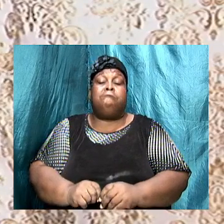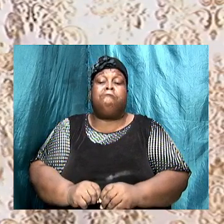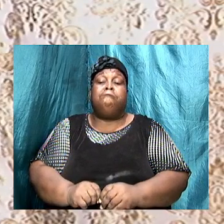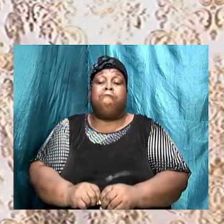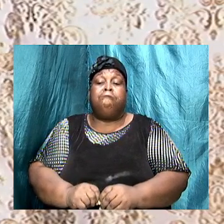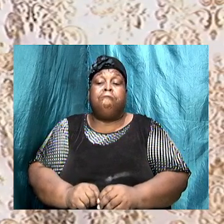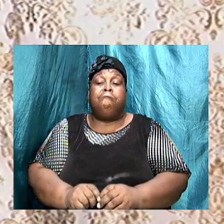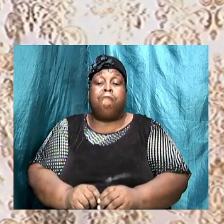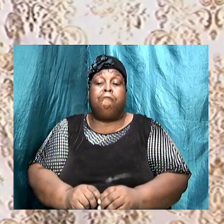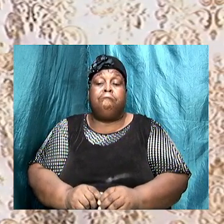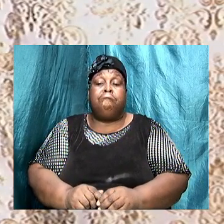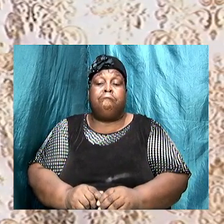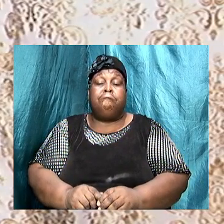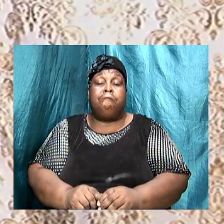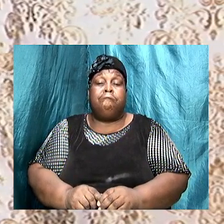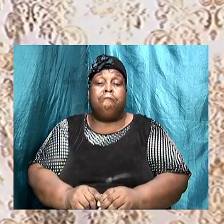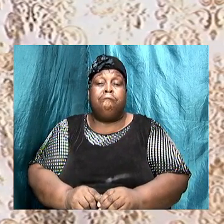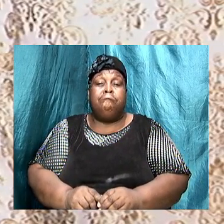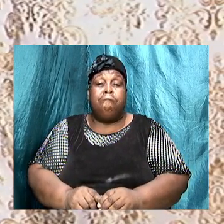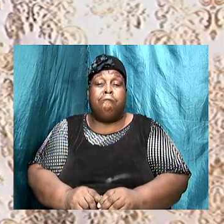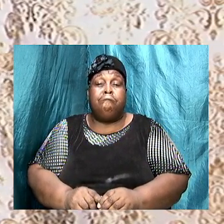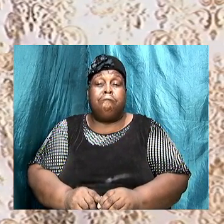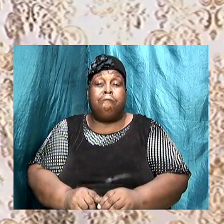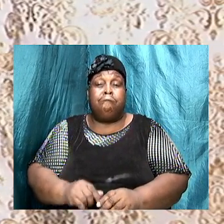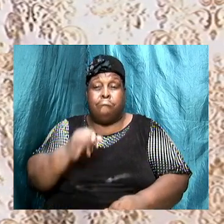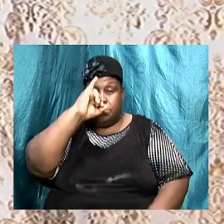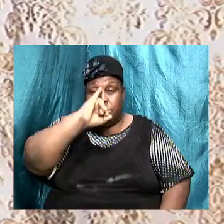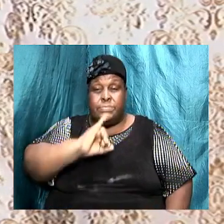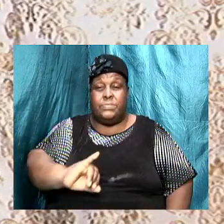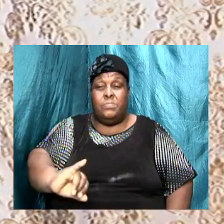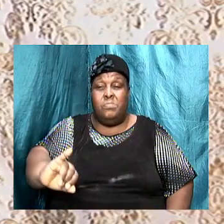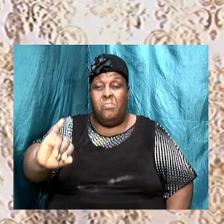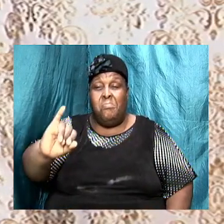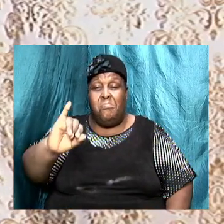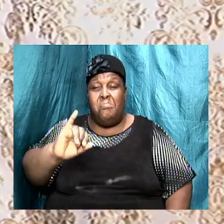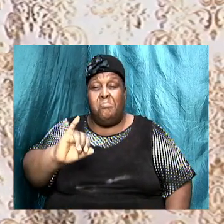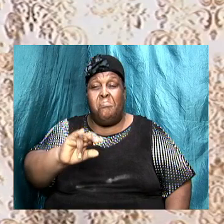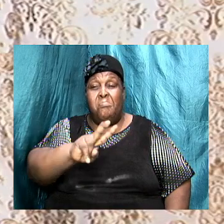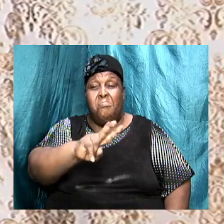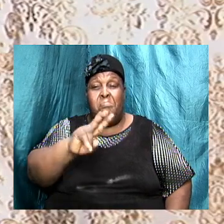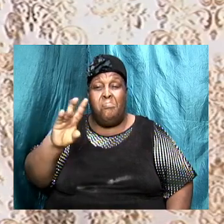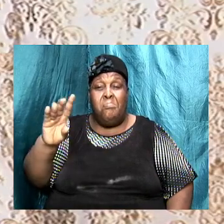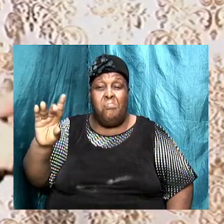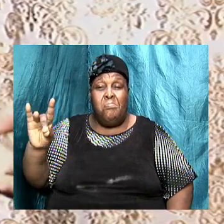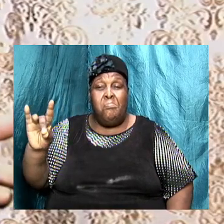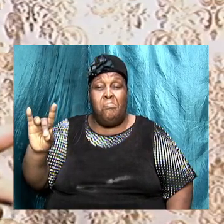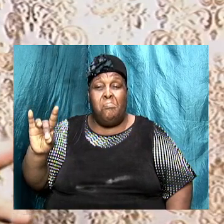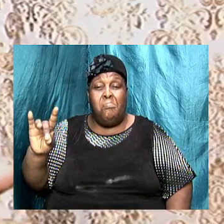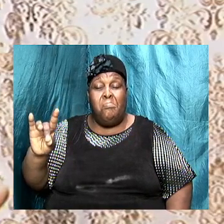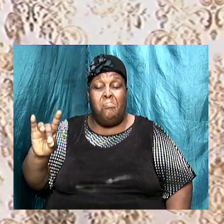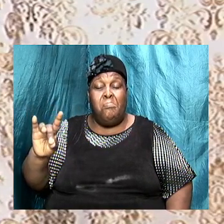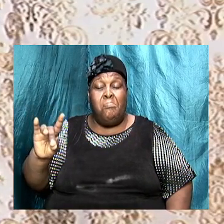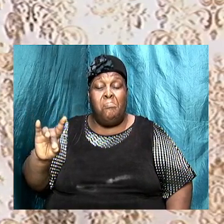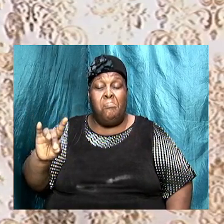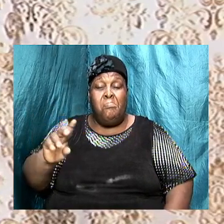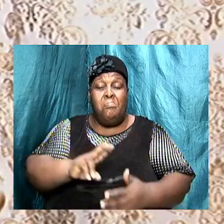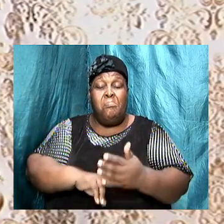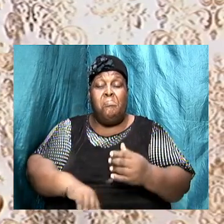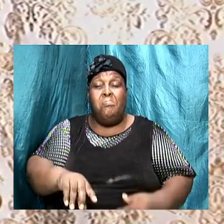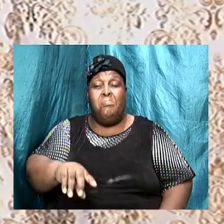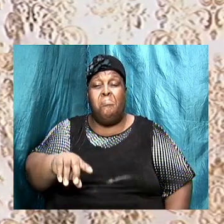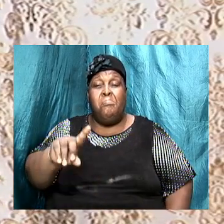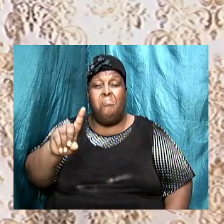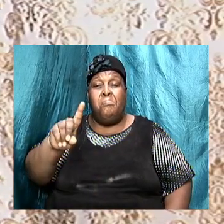a couple of weeks ago. And we read from the scripture, Isaiah 28, 9 and 10. And we're going to read it again. It says,